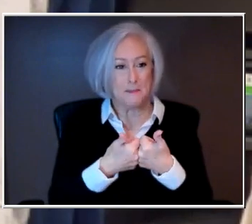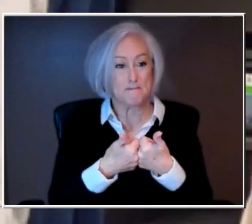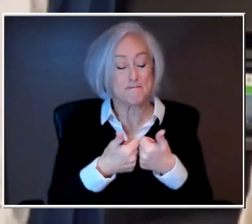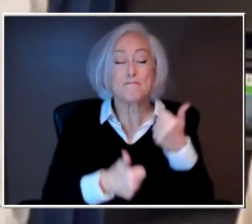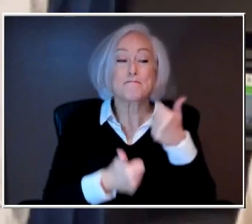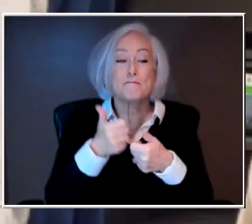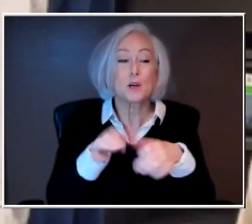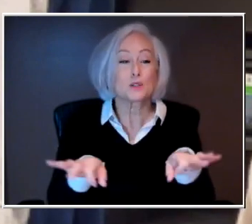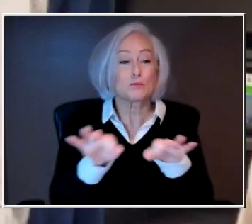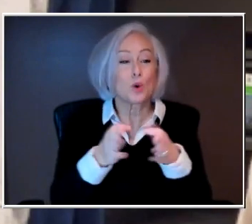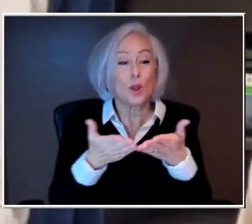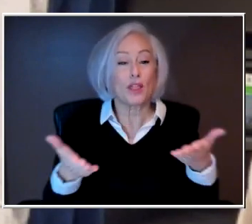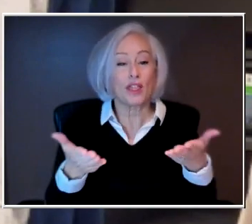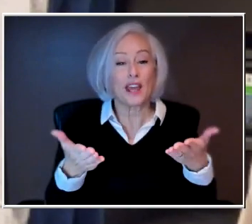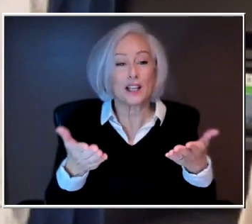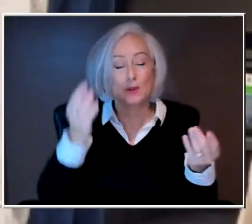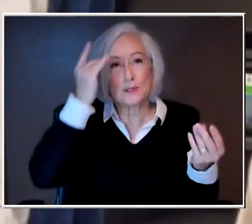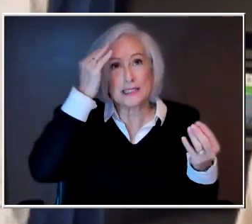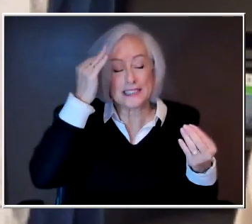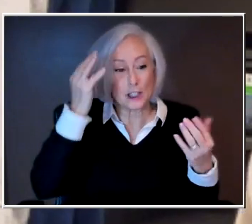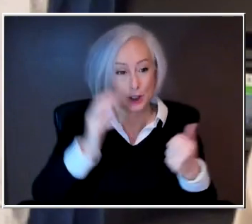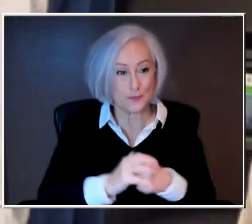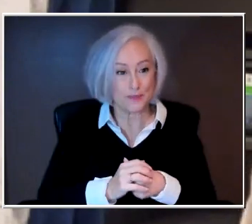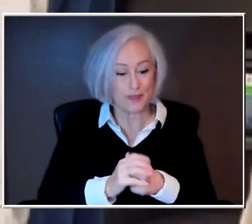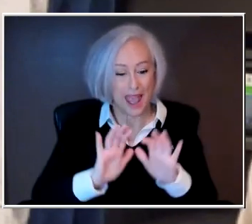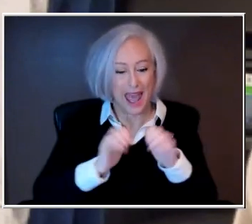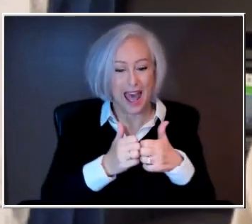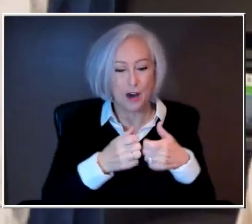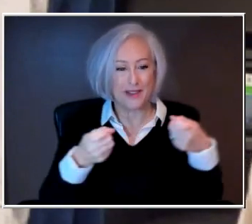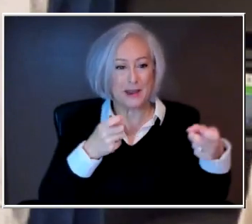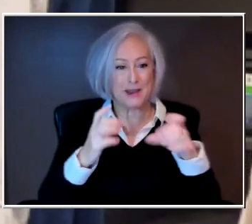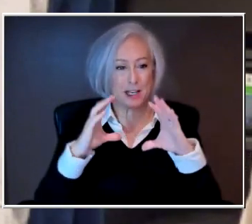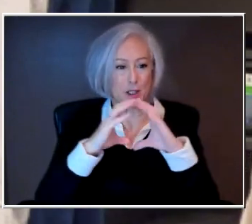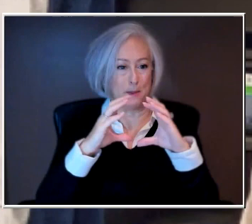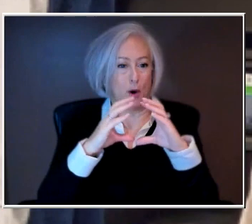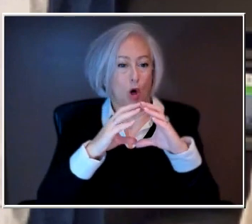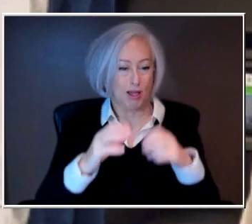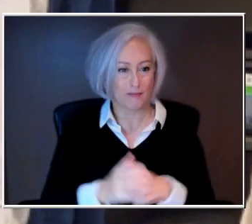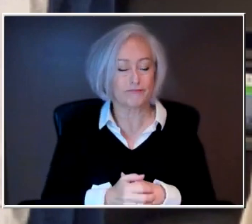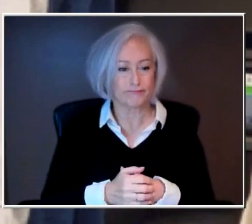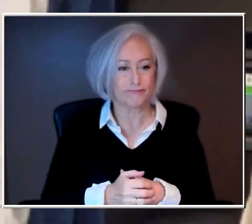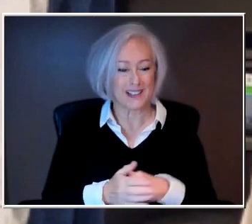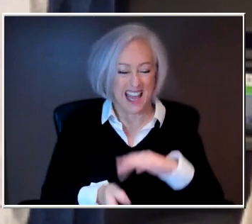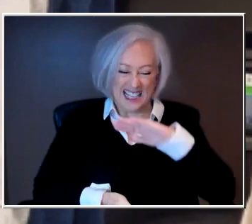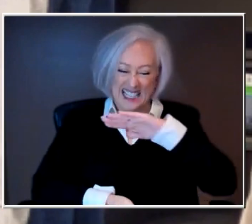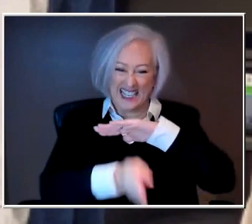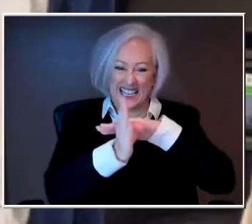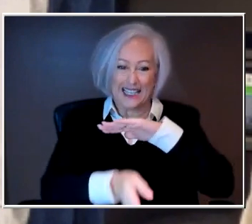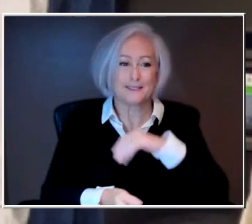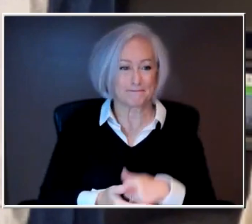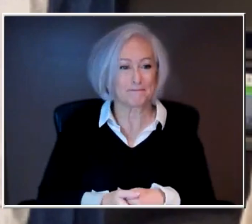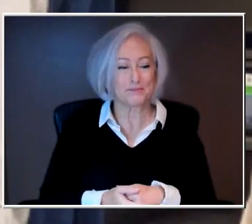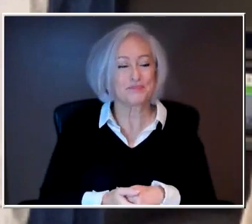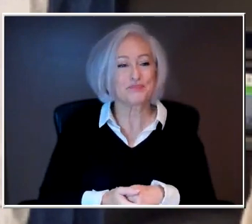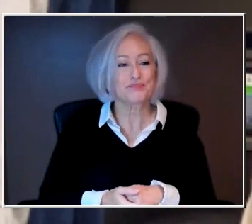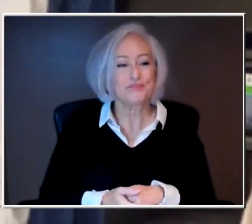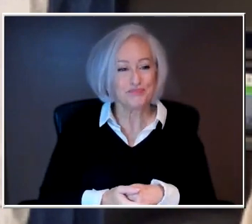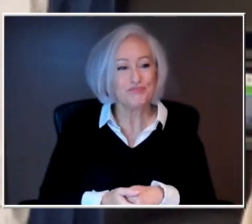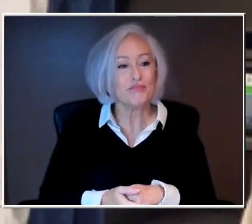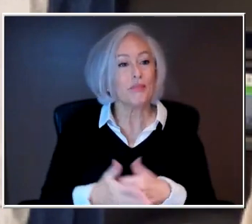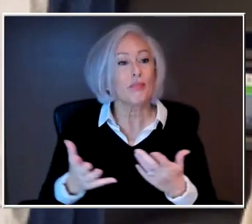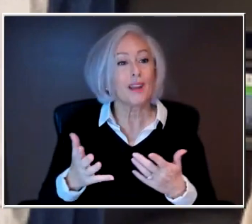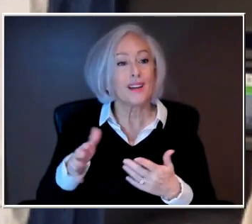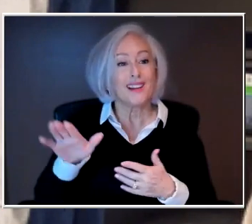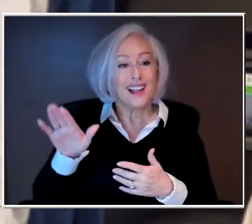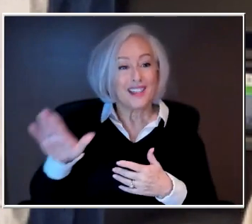is how handling the ball. That can I like the fact that their quarterbacks grew up in